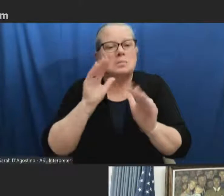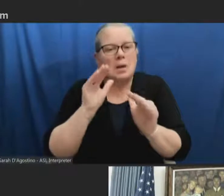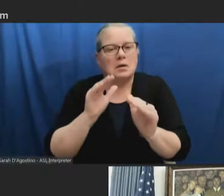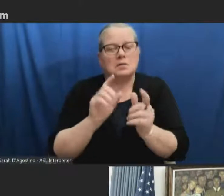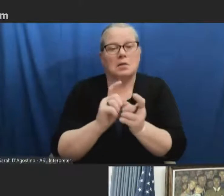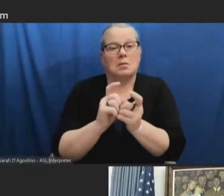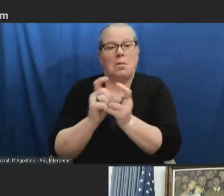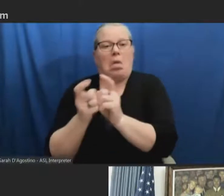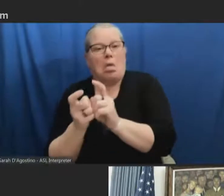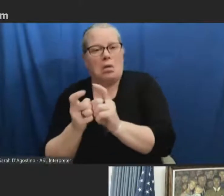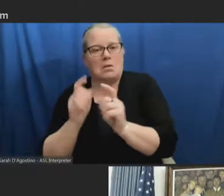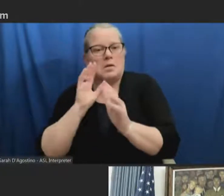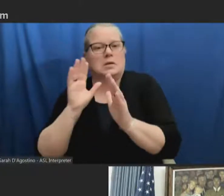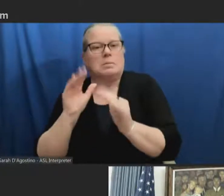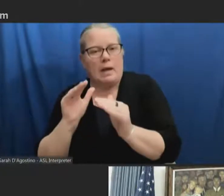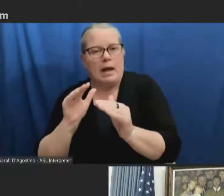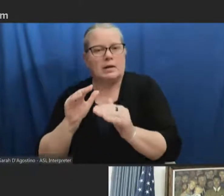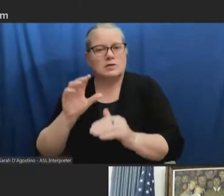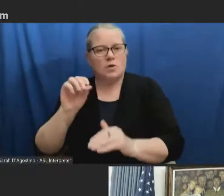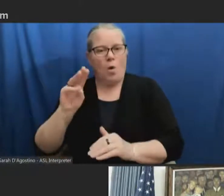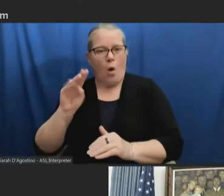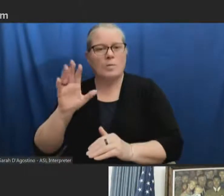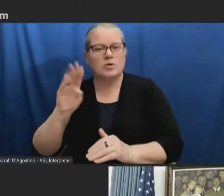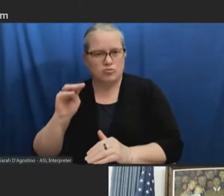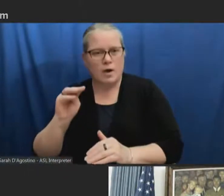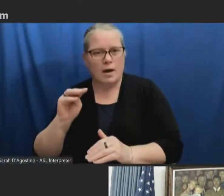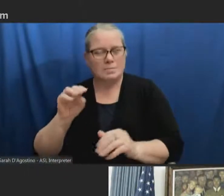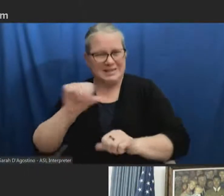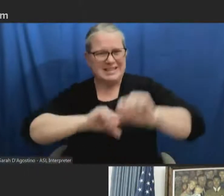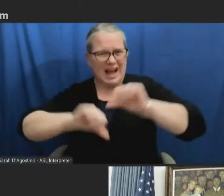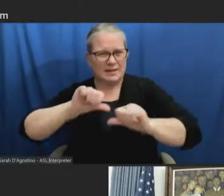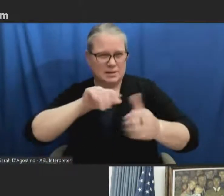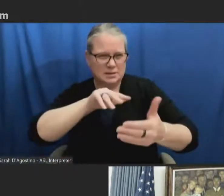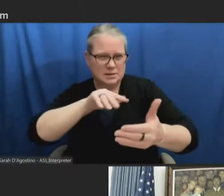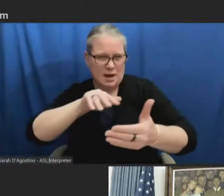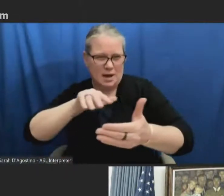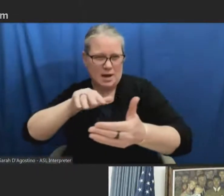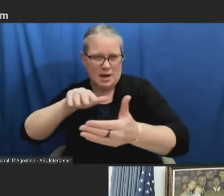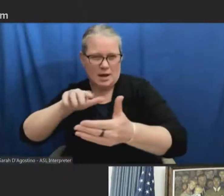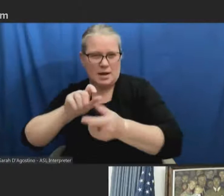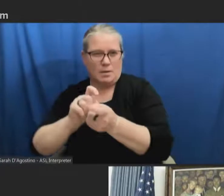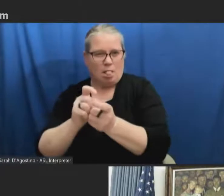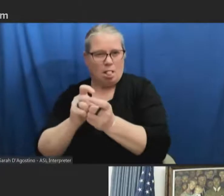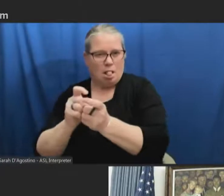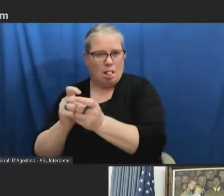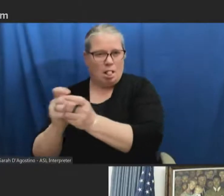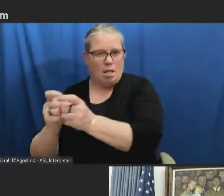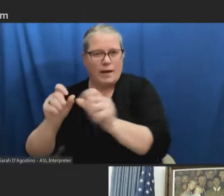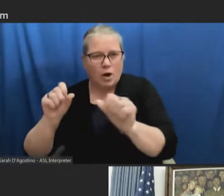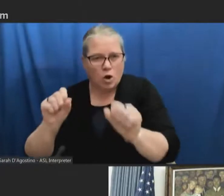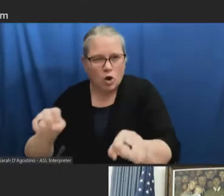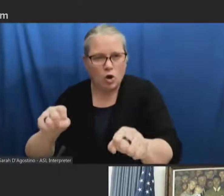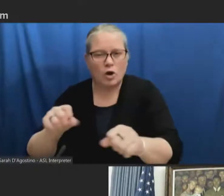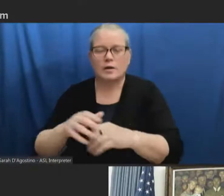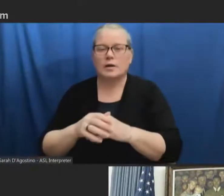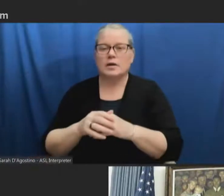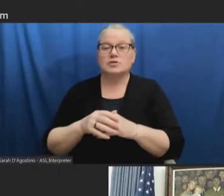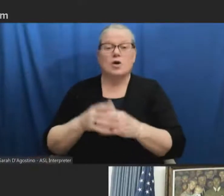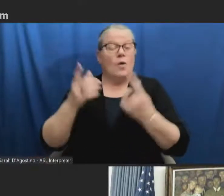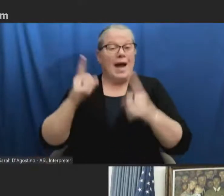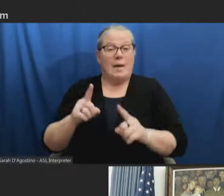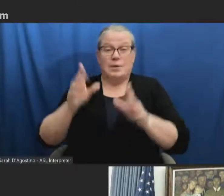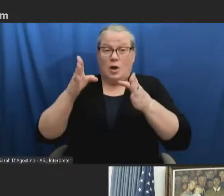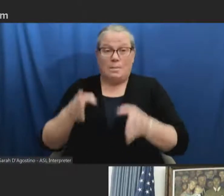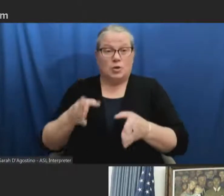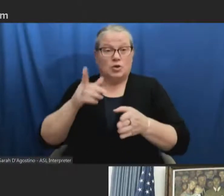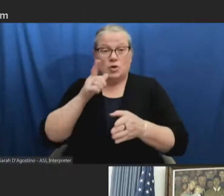that mutated along a predictable pattern, but it just mutated in a sequestered environment. It was either mutating in a chronically infected individual or in an